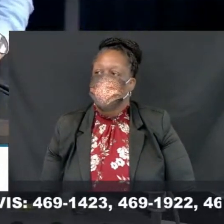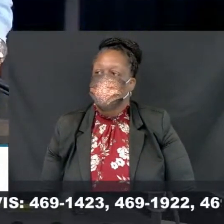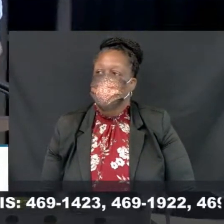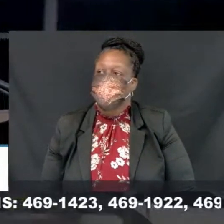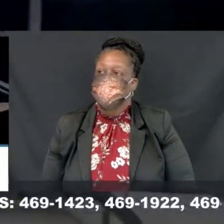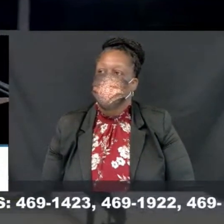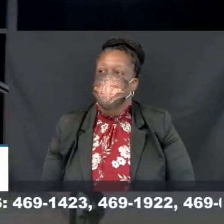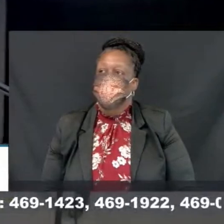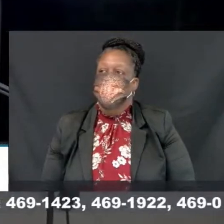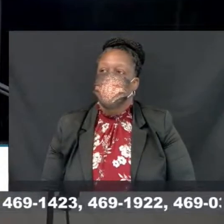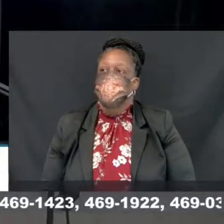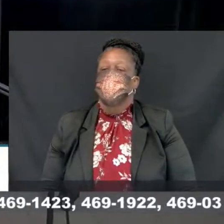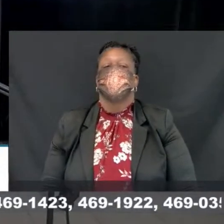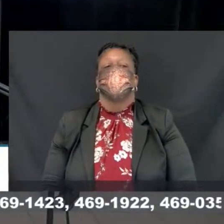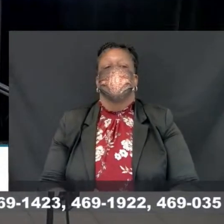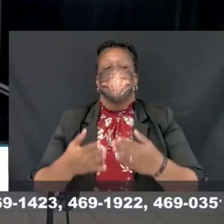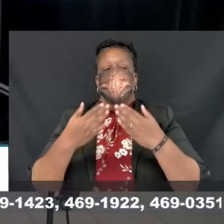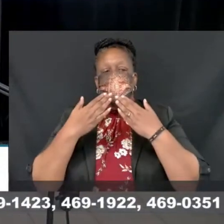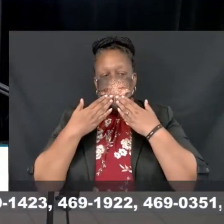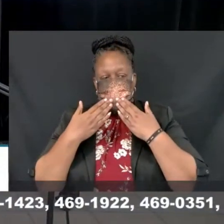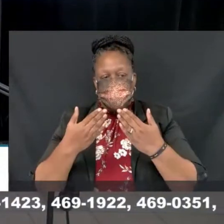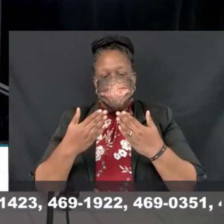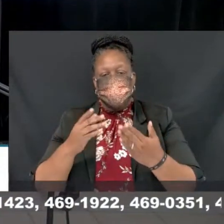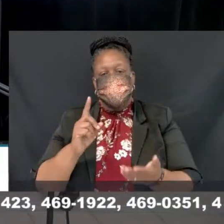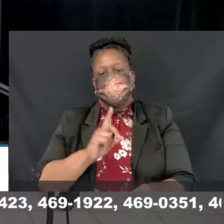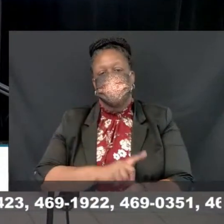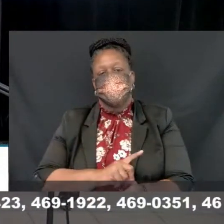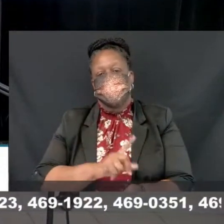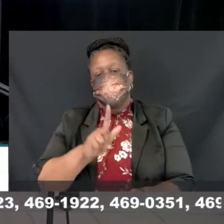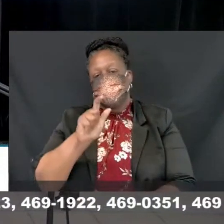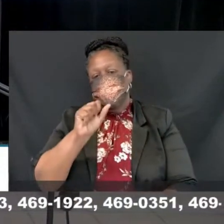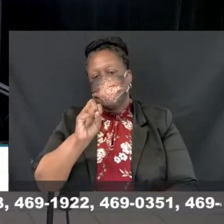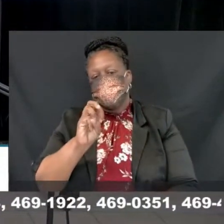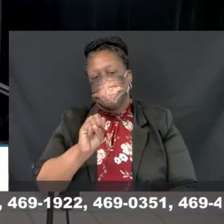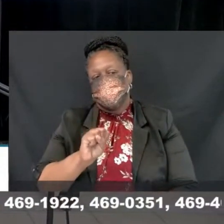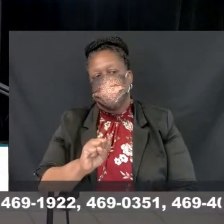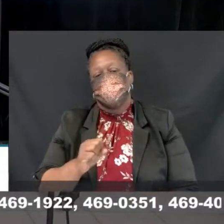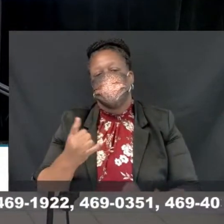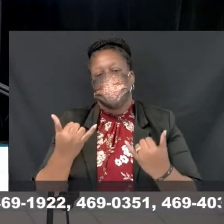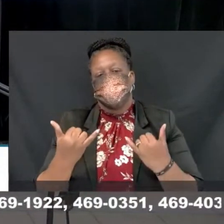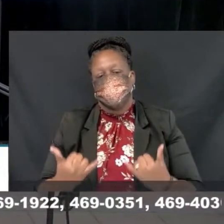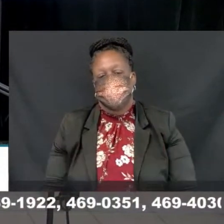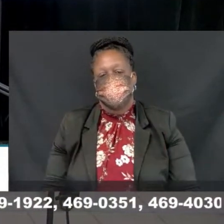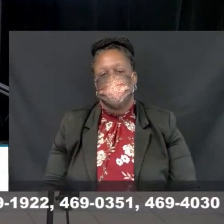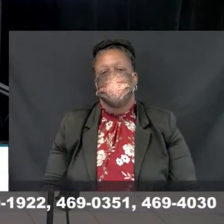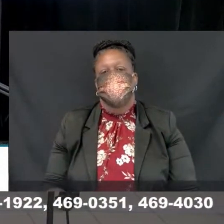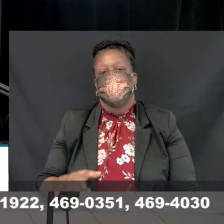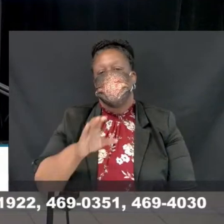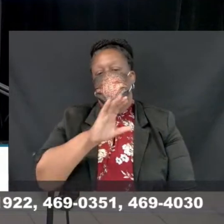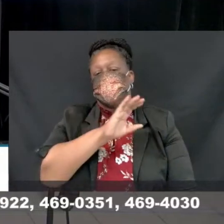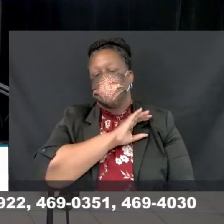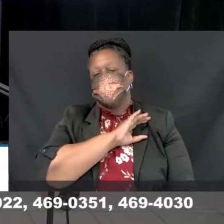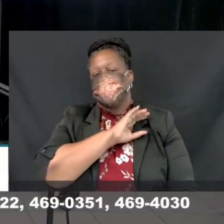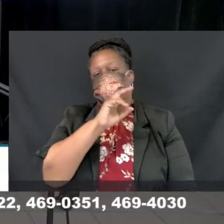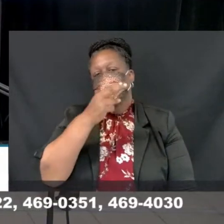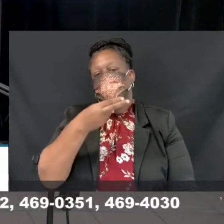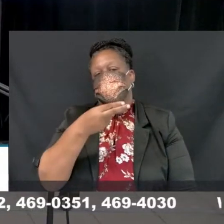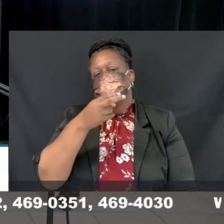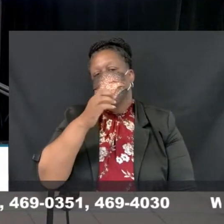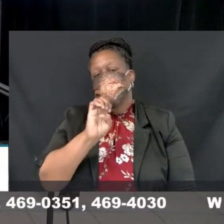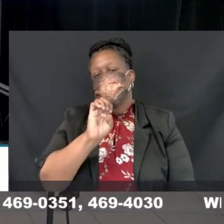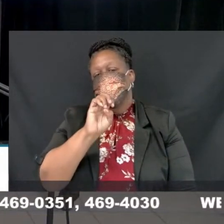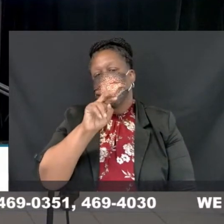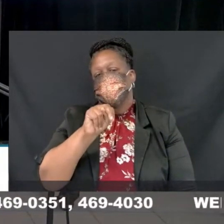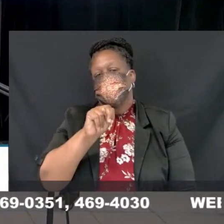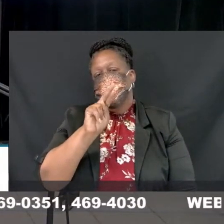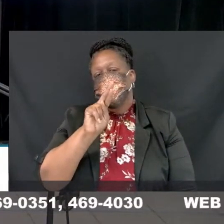And thank you, Dr. Laws. We now have Superintendent Cromwell Henry, who